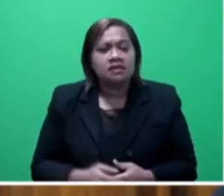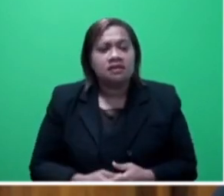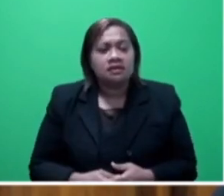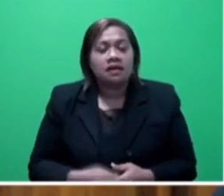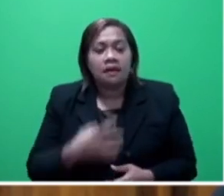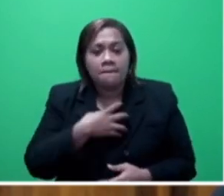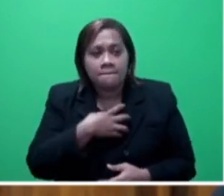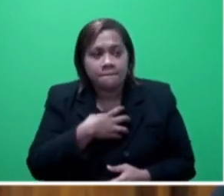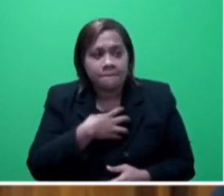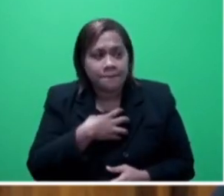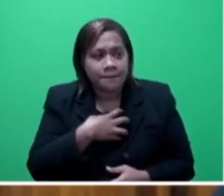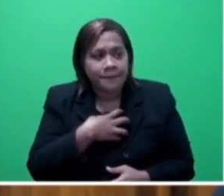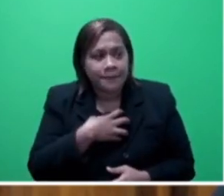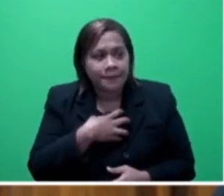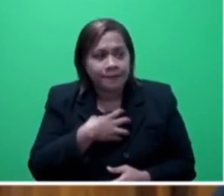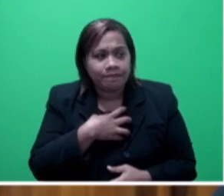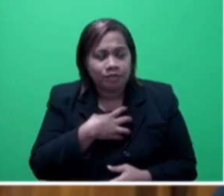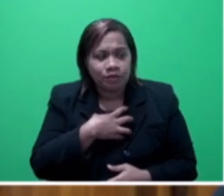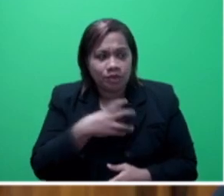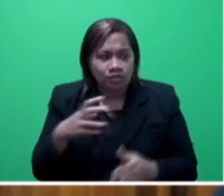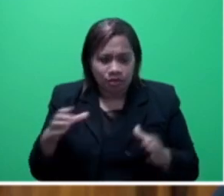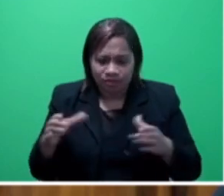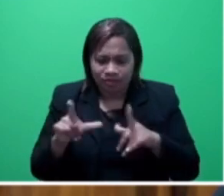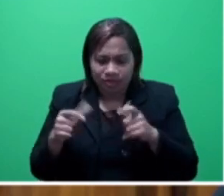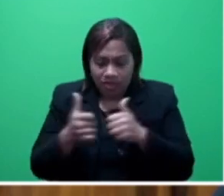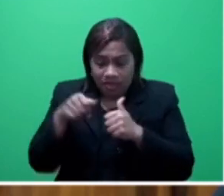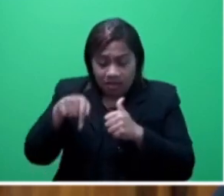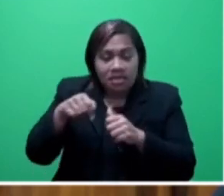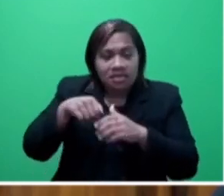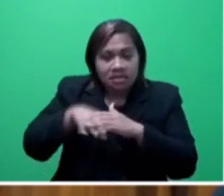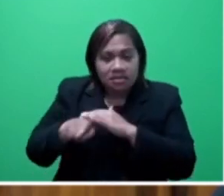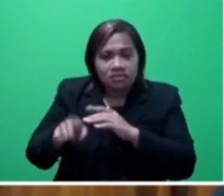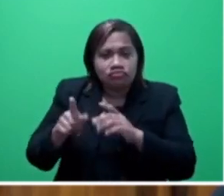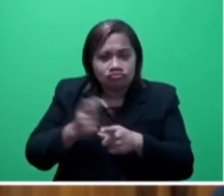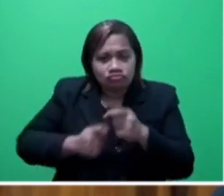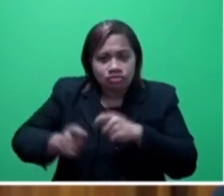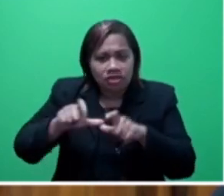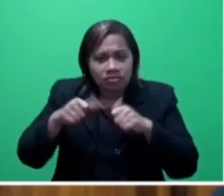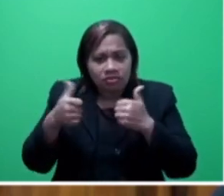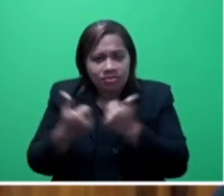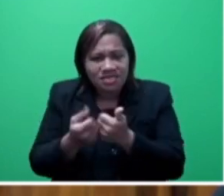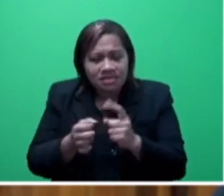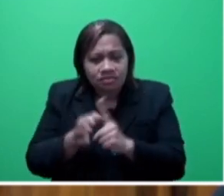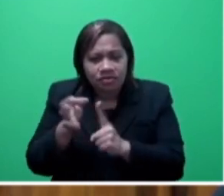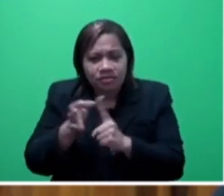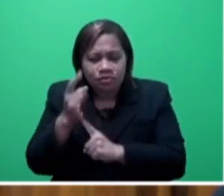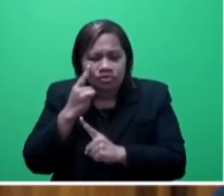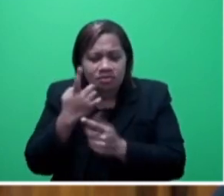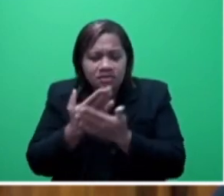more avenues within the trade agreement, improvements to see how we can facilitate trade.